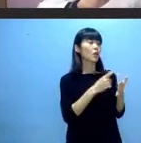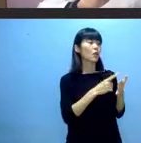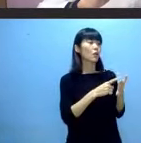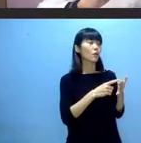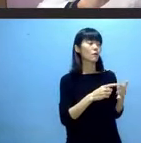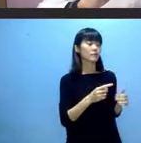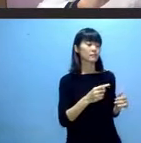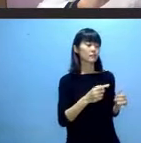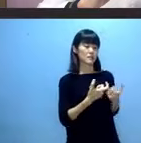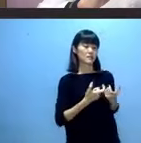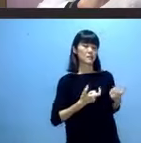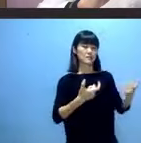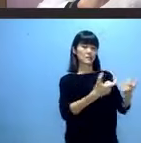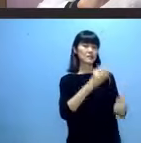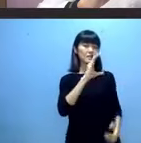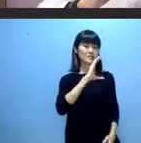ends?